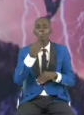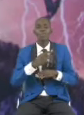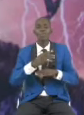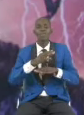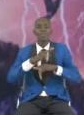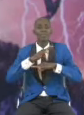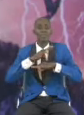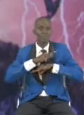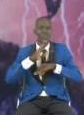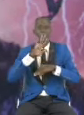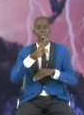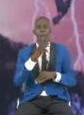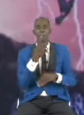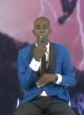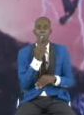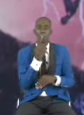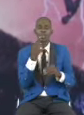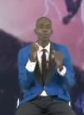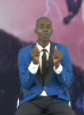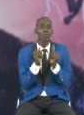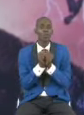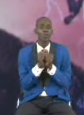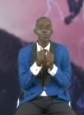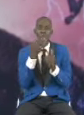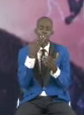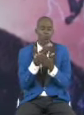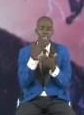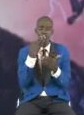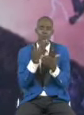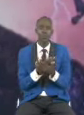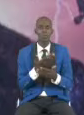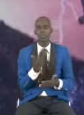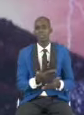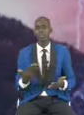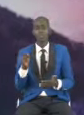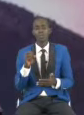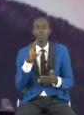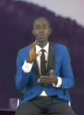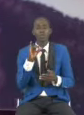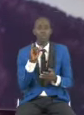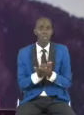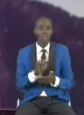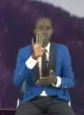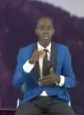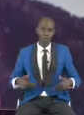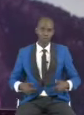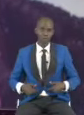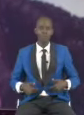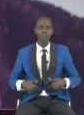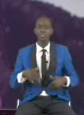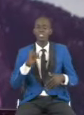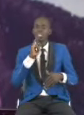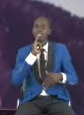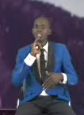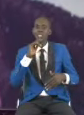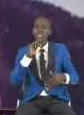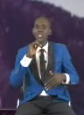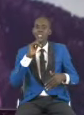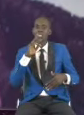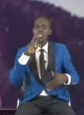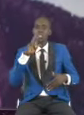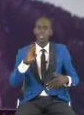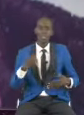mouth with good things? So that thy youth is renewed